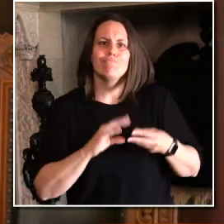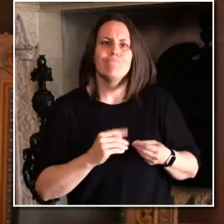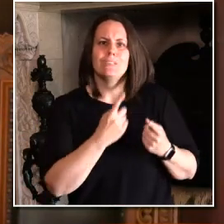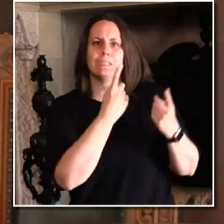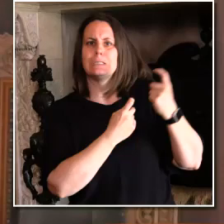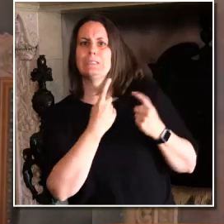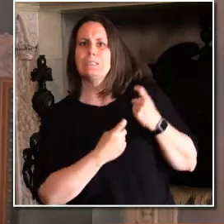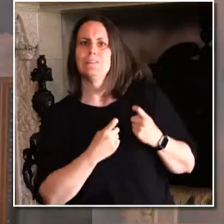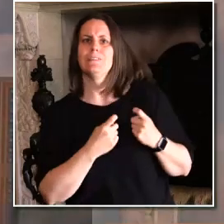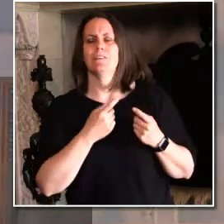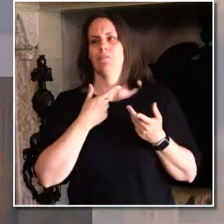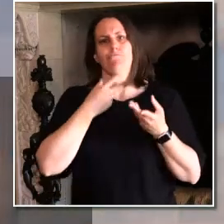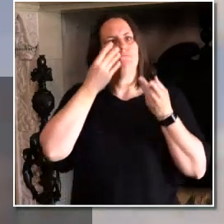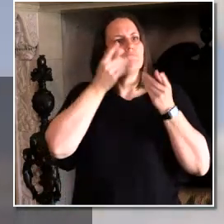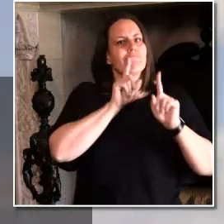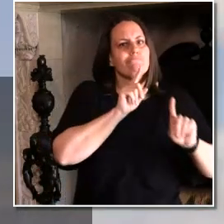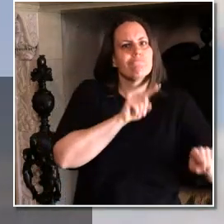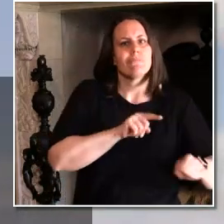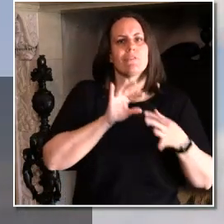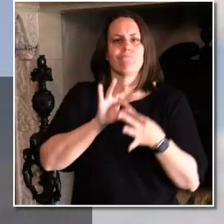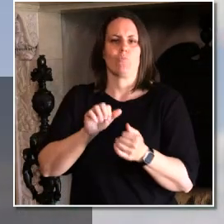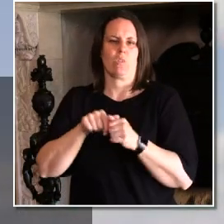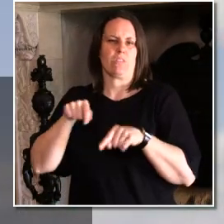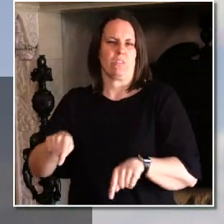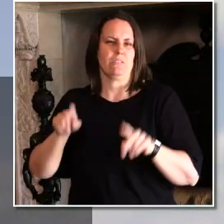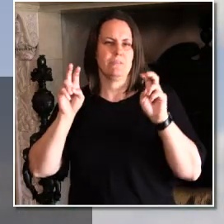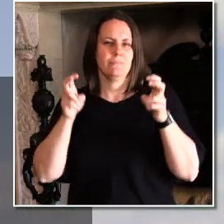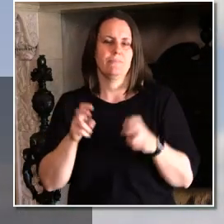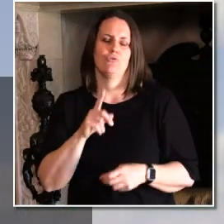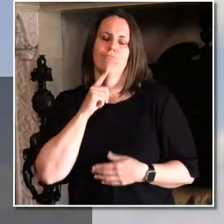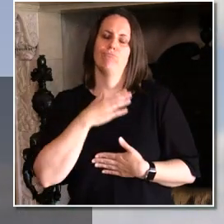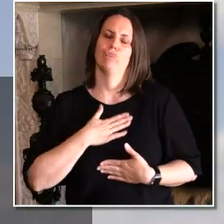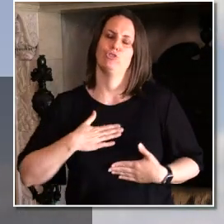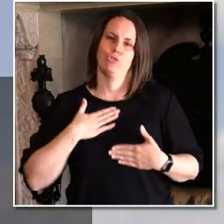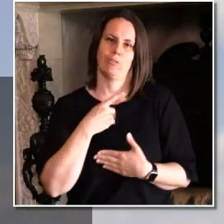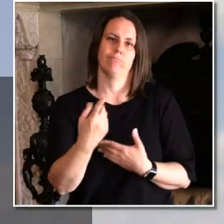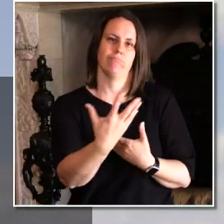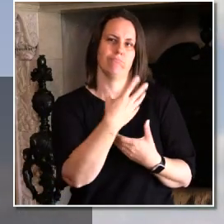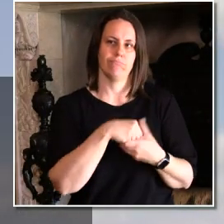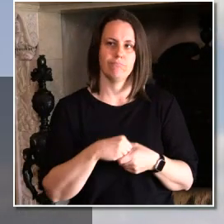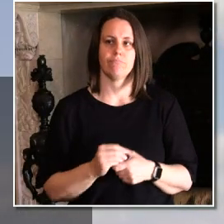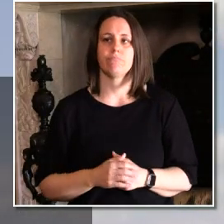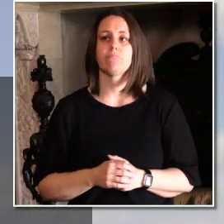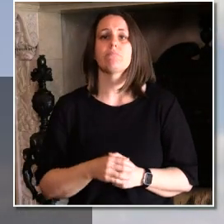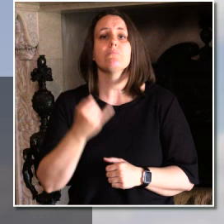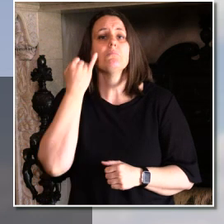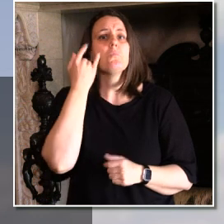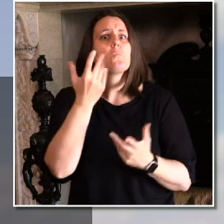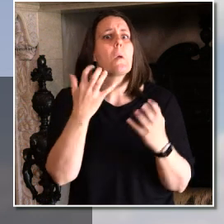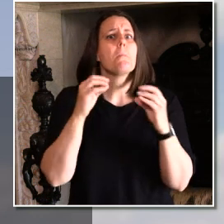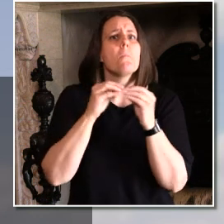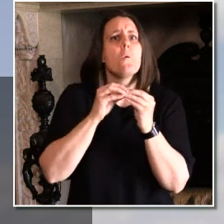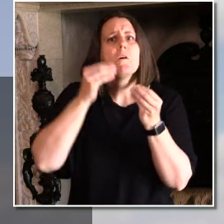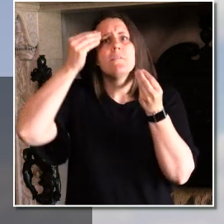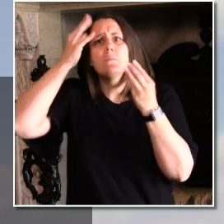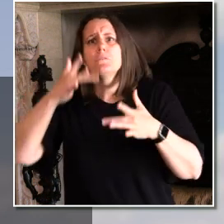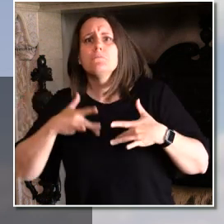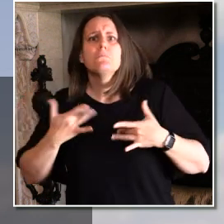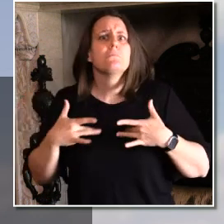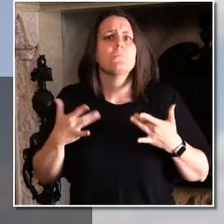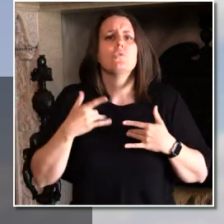investigations. We appreciate that. And you can always get the latest information on our DHS website. We have several pages devoted to